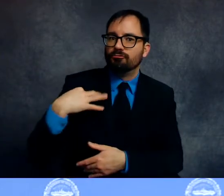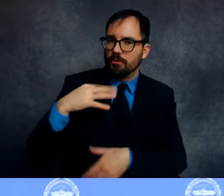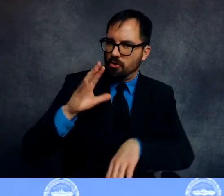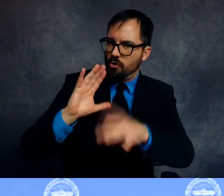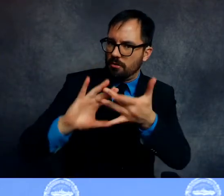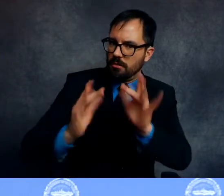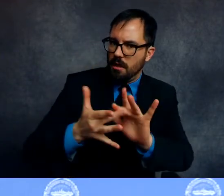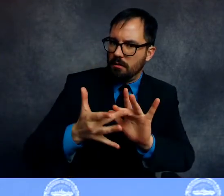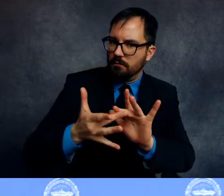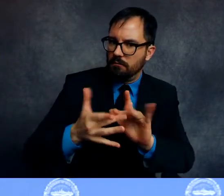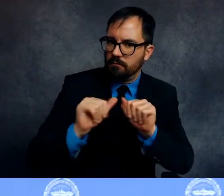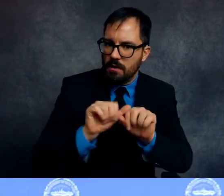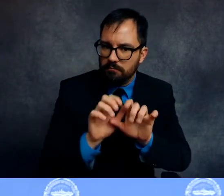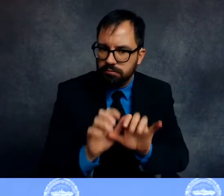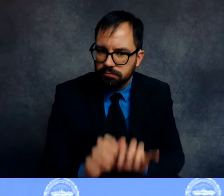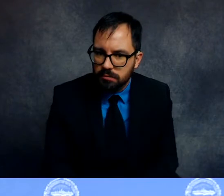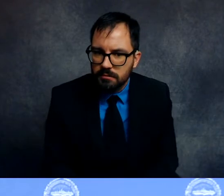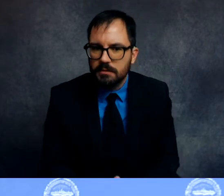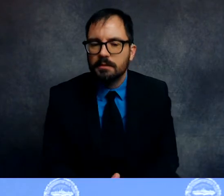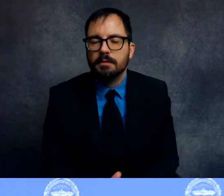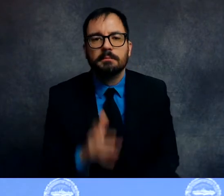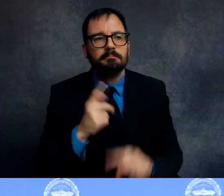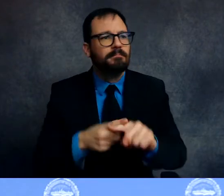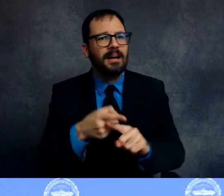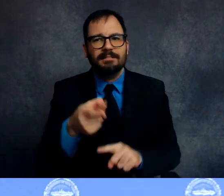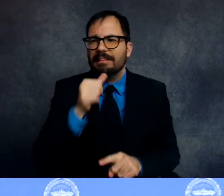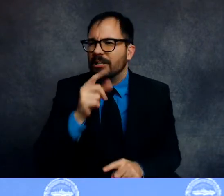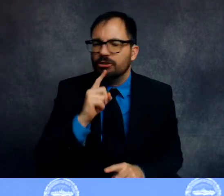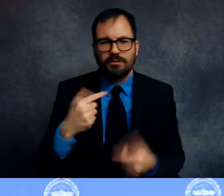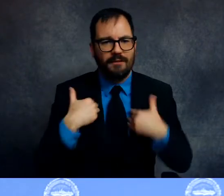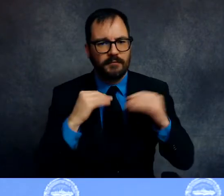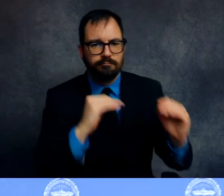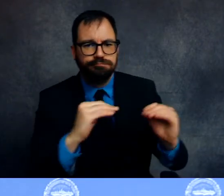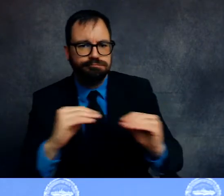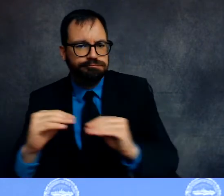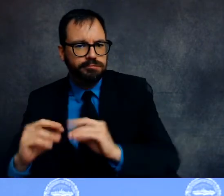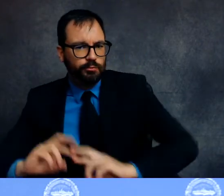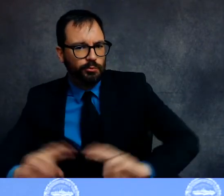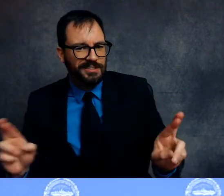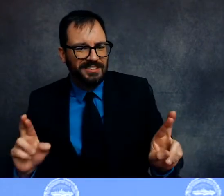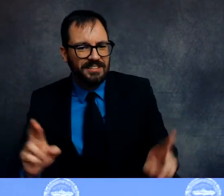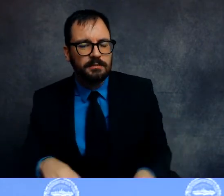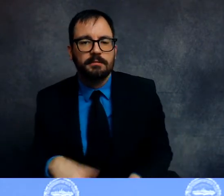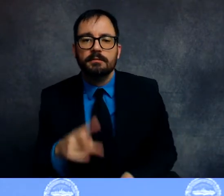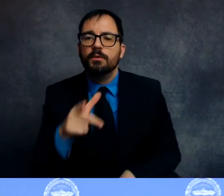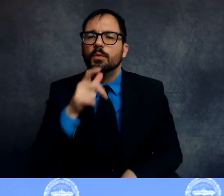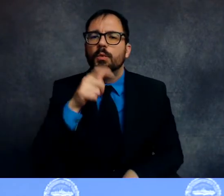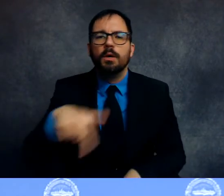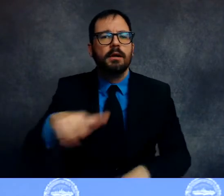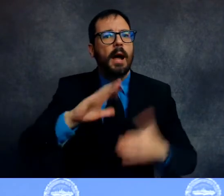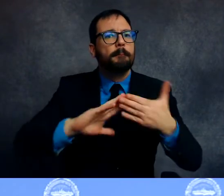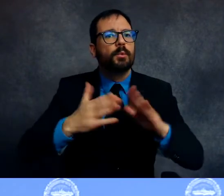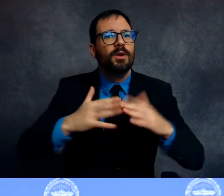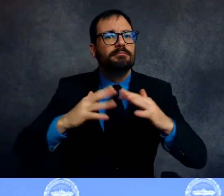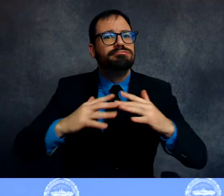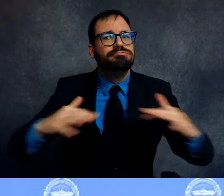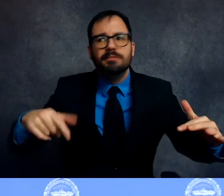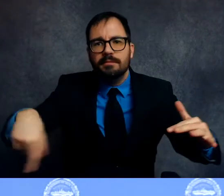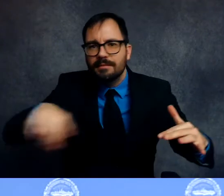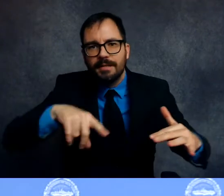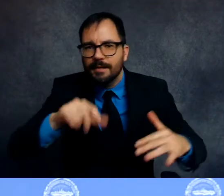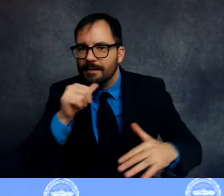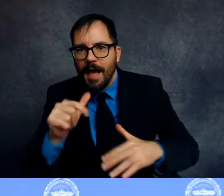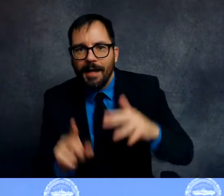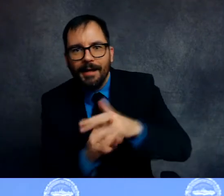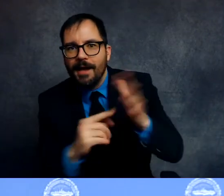program. We have a centralized online application so both business and residents can follow the process, and we have technical support available